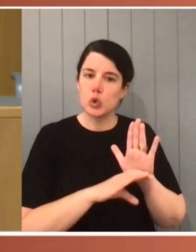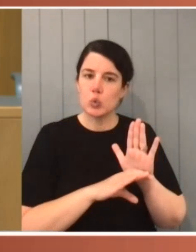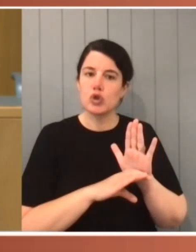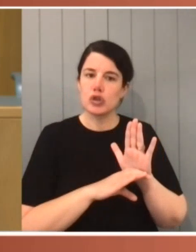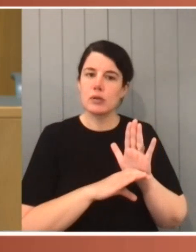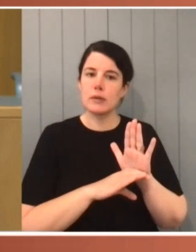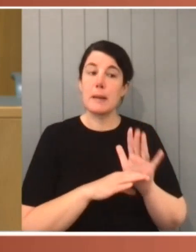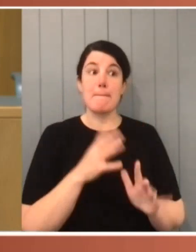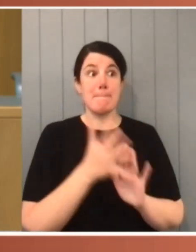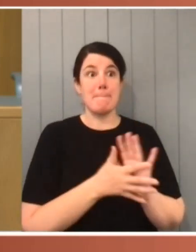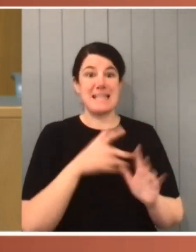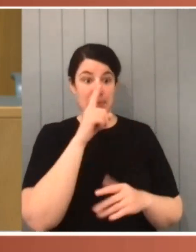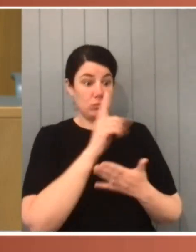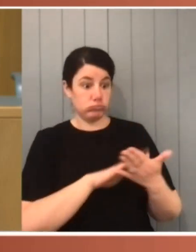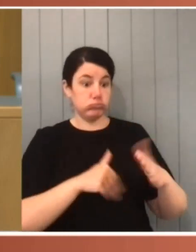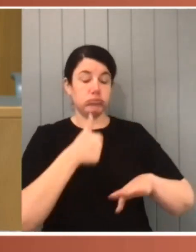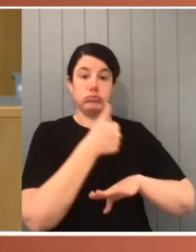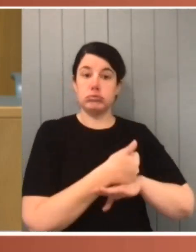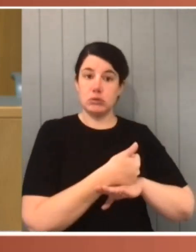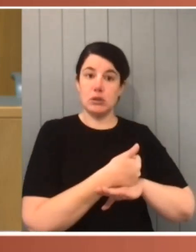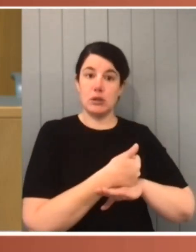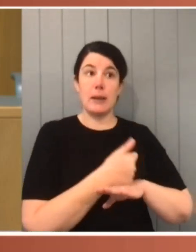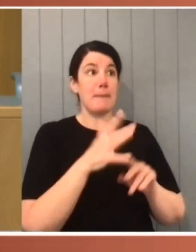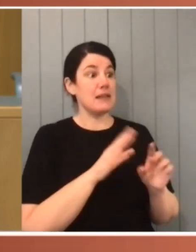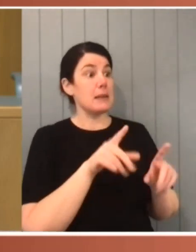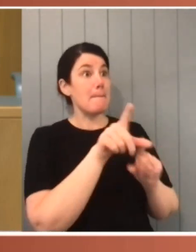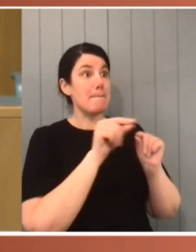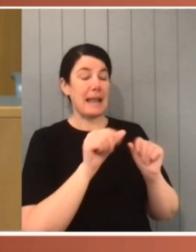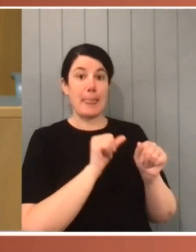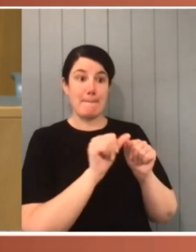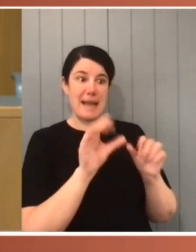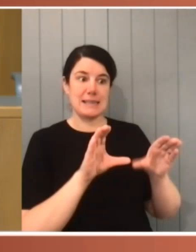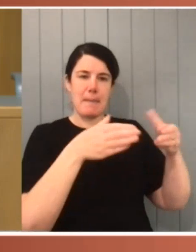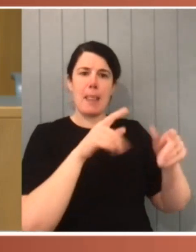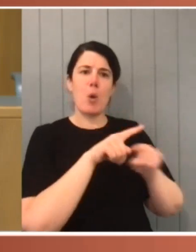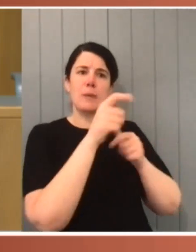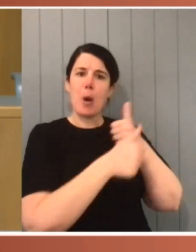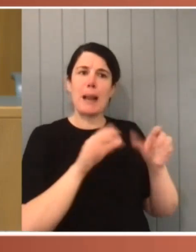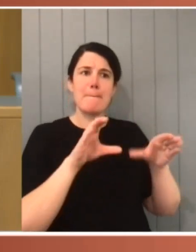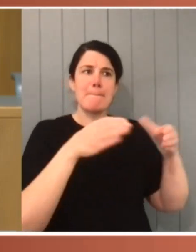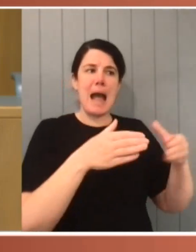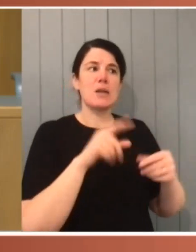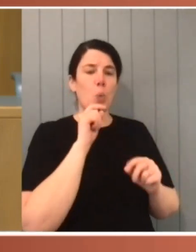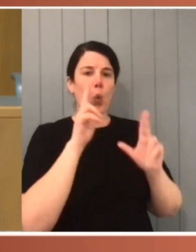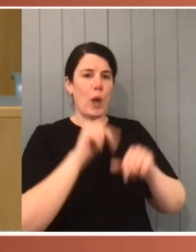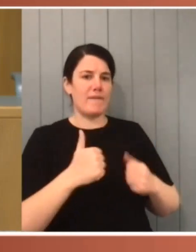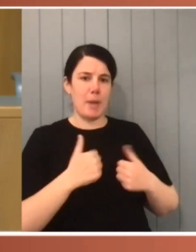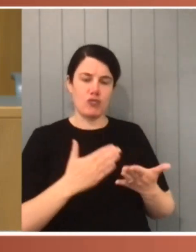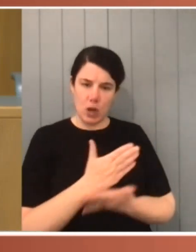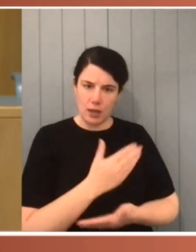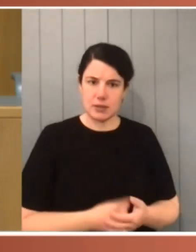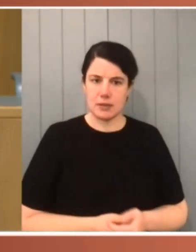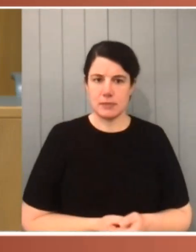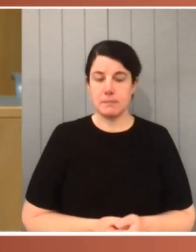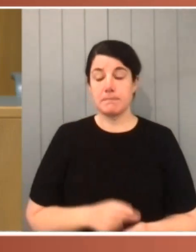the law produced by a popularly elected parliament was the best safeguard of rights, end quote. Likewise, Mann, who was a